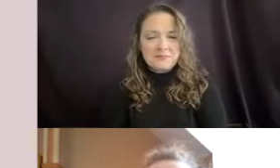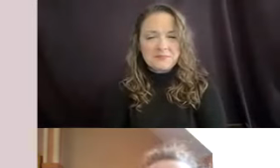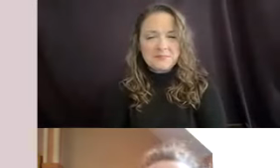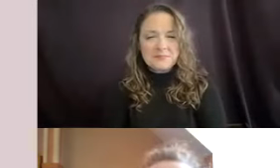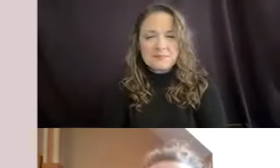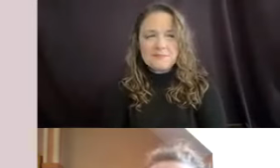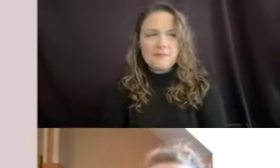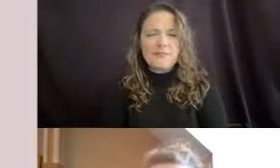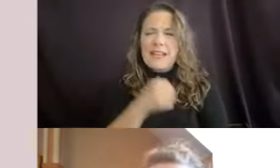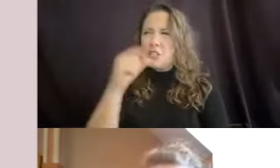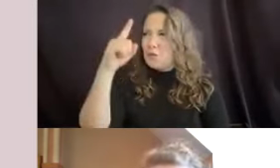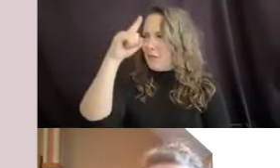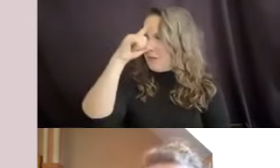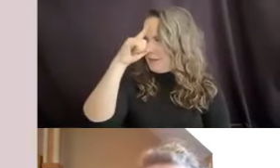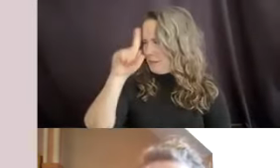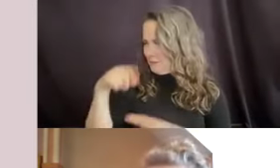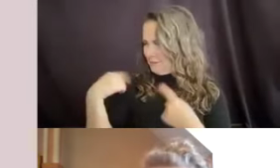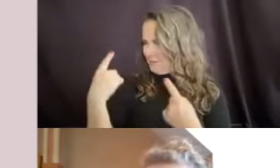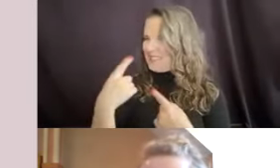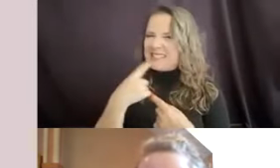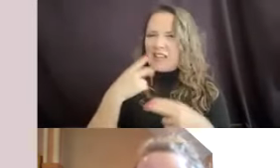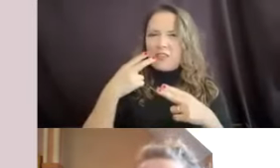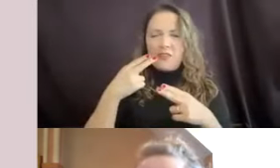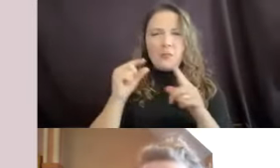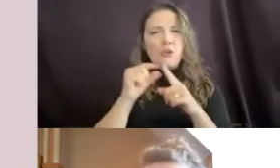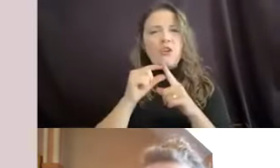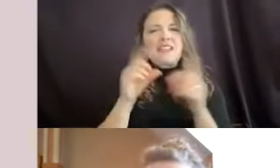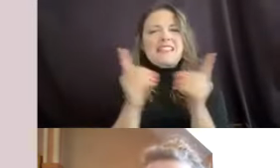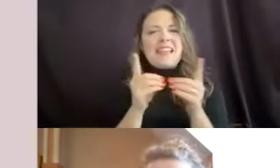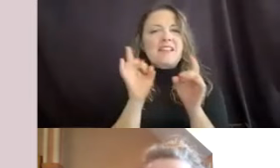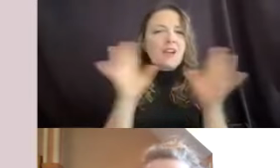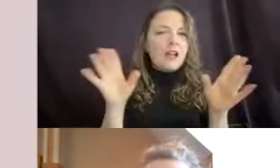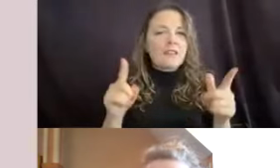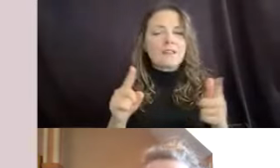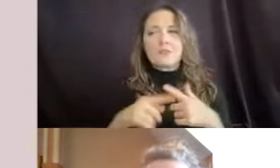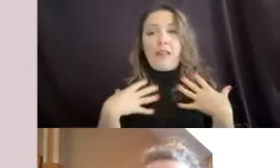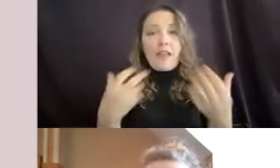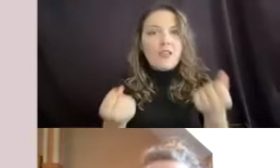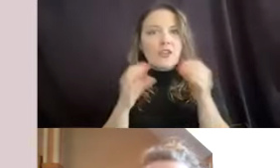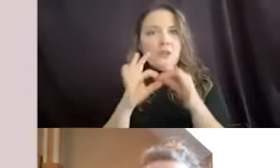I don't think we ever even said the words dating violence or healthy relationships.